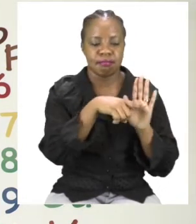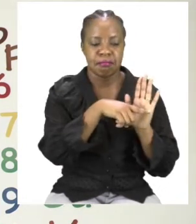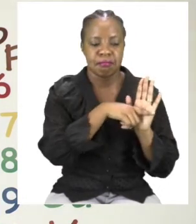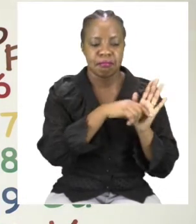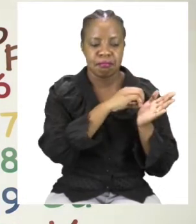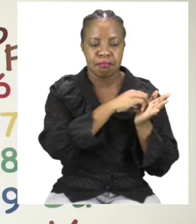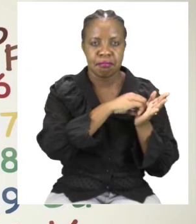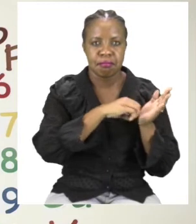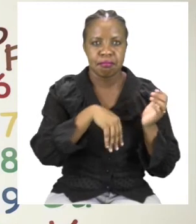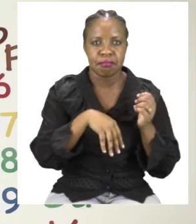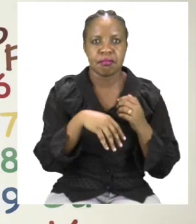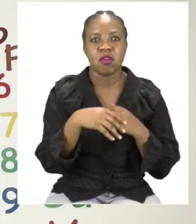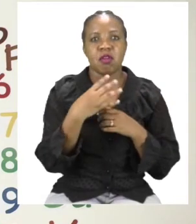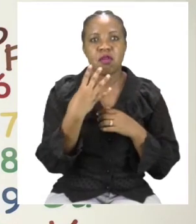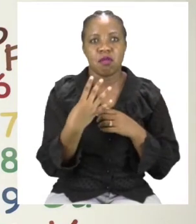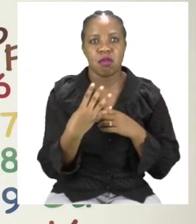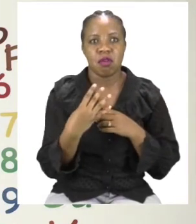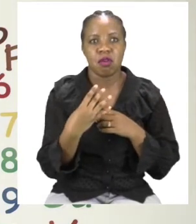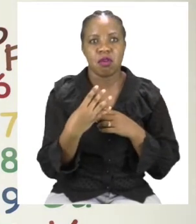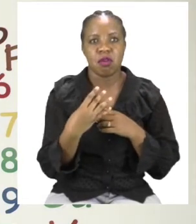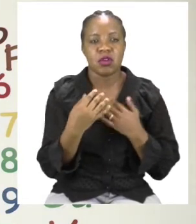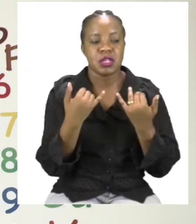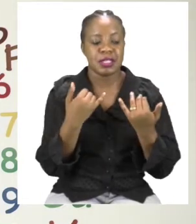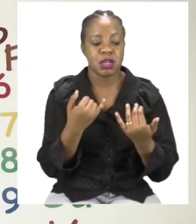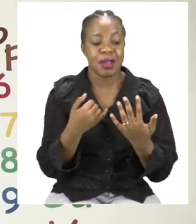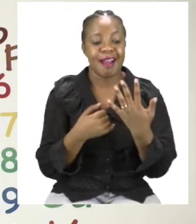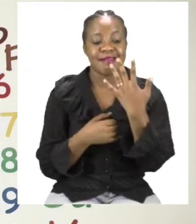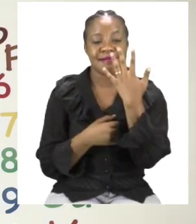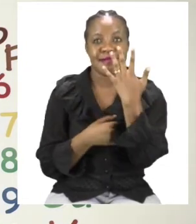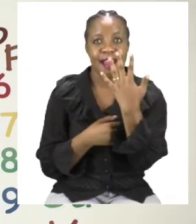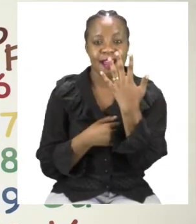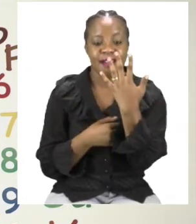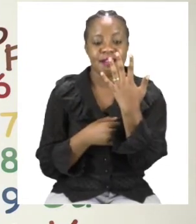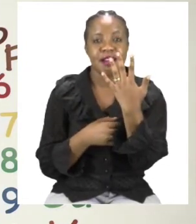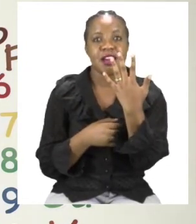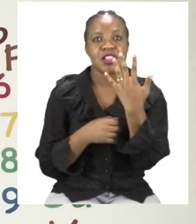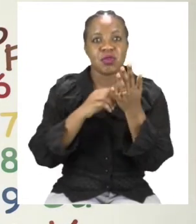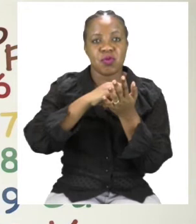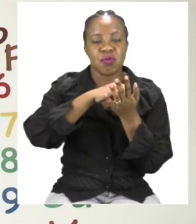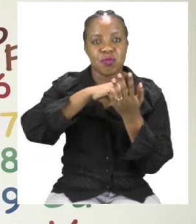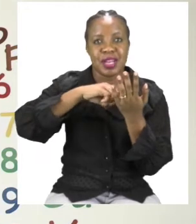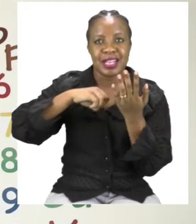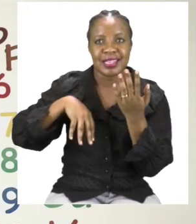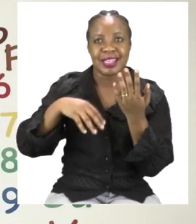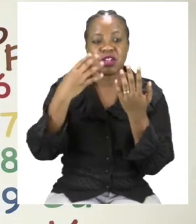5 and I take away 4. So that means our answer